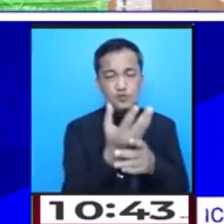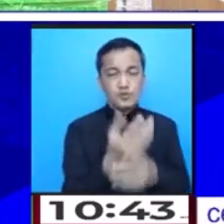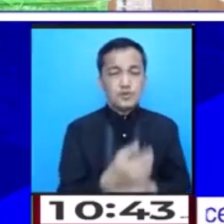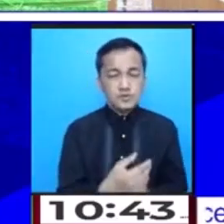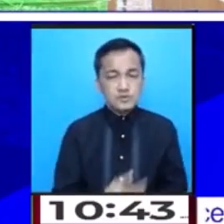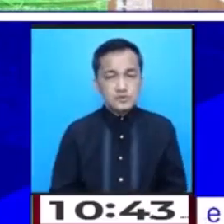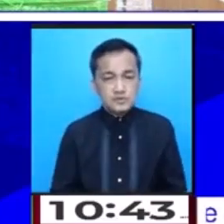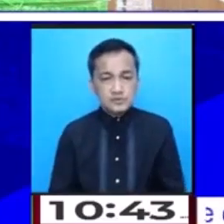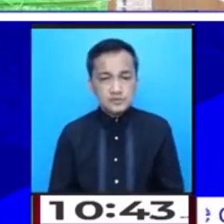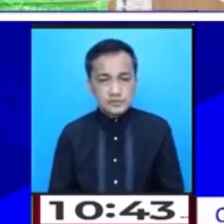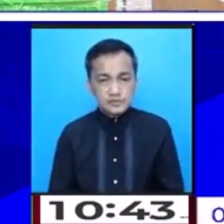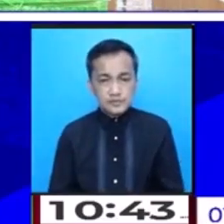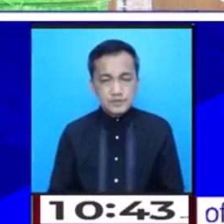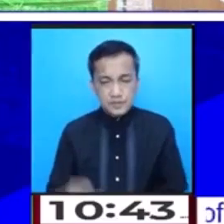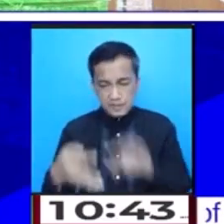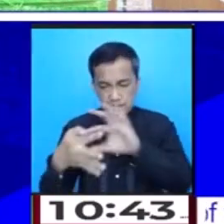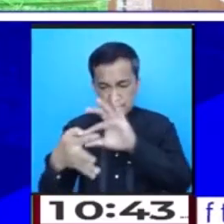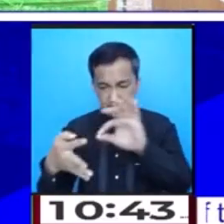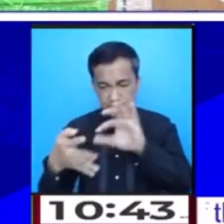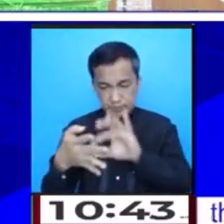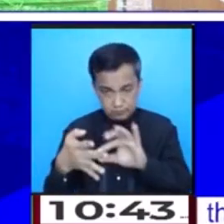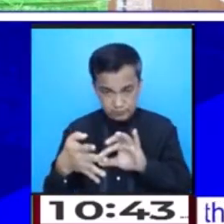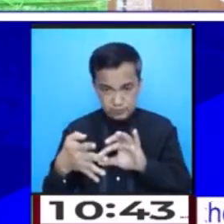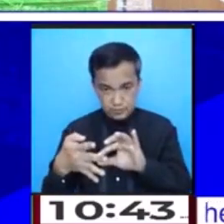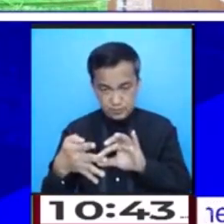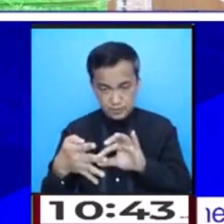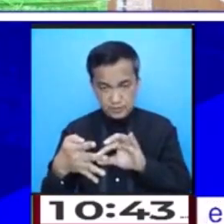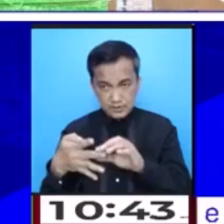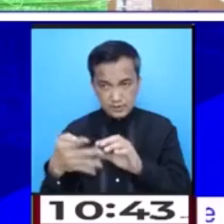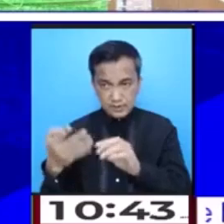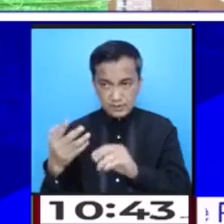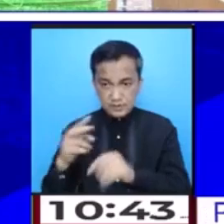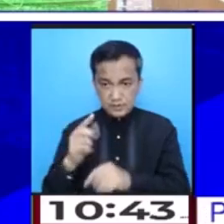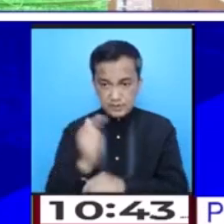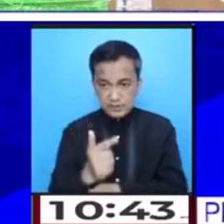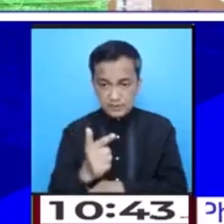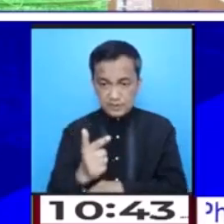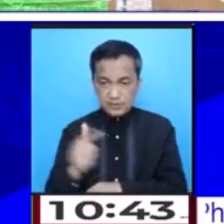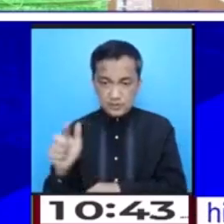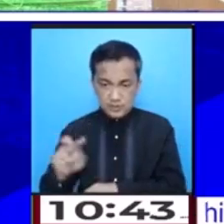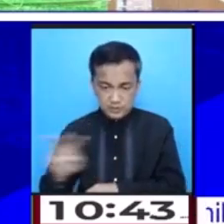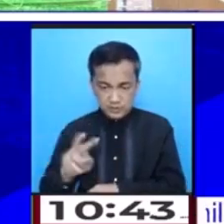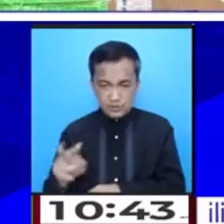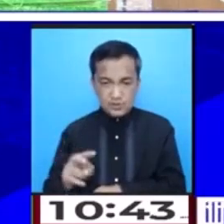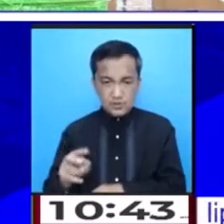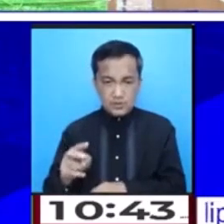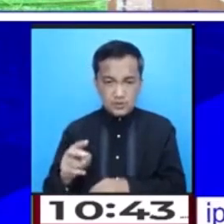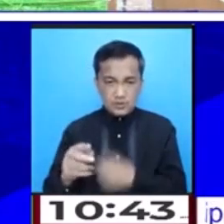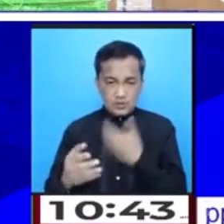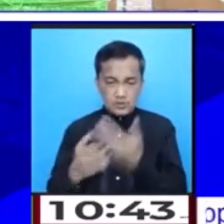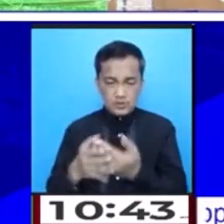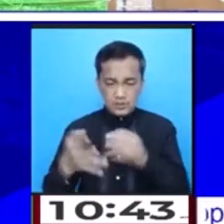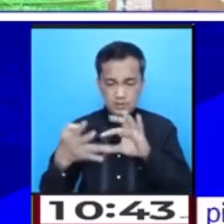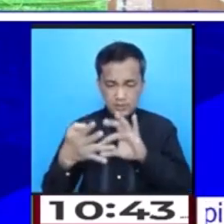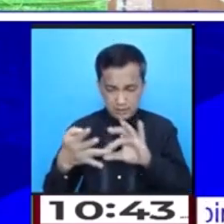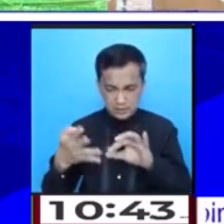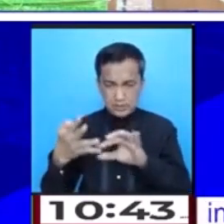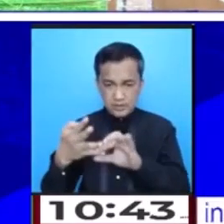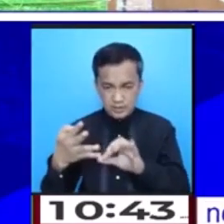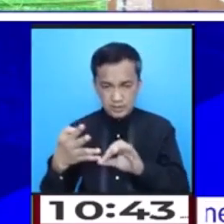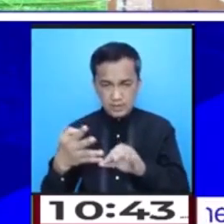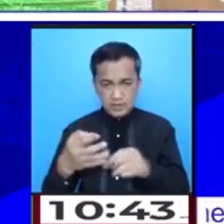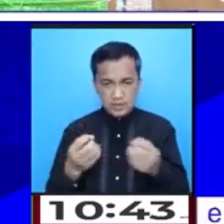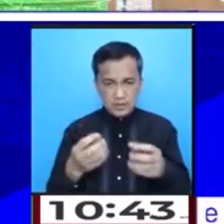first two quarters of last year, they were, when you reach the third and fourth, many of the sectors of the economy were